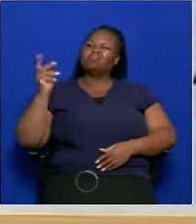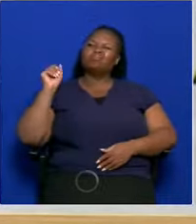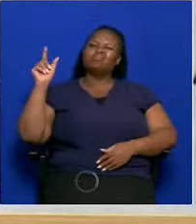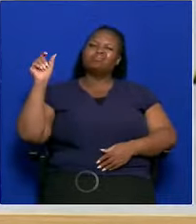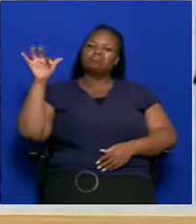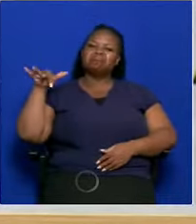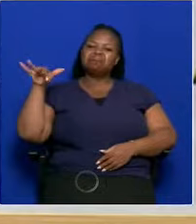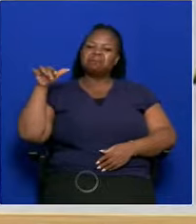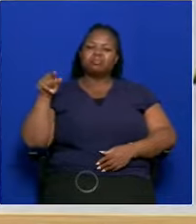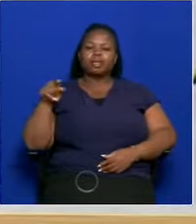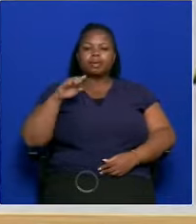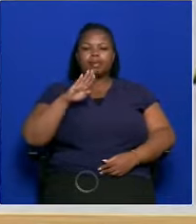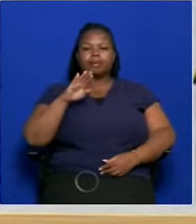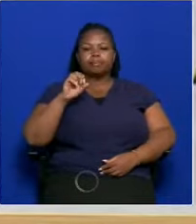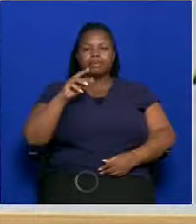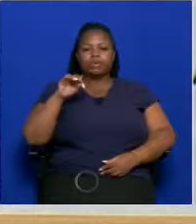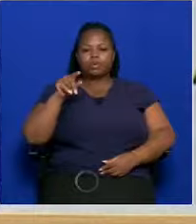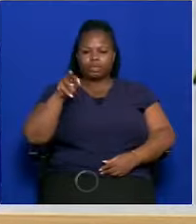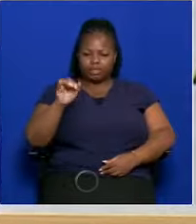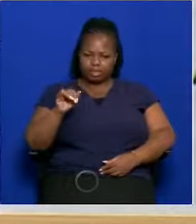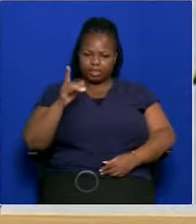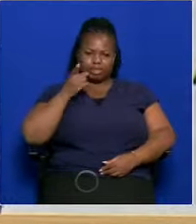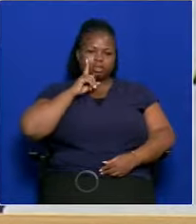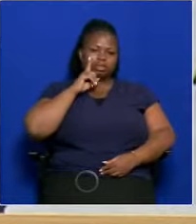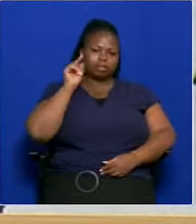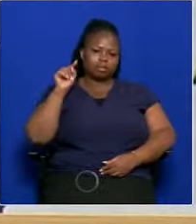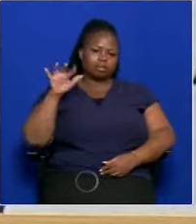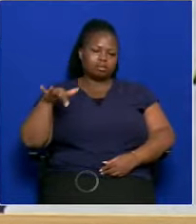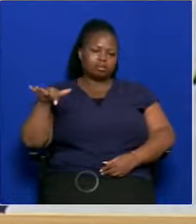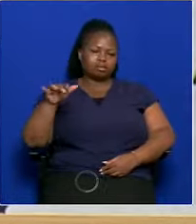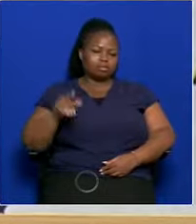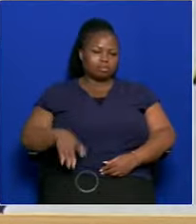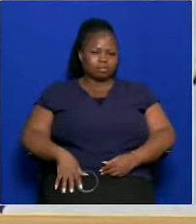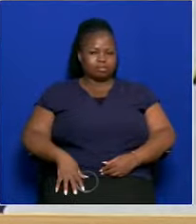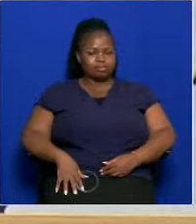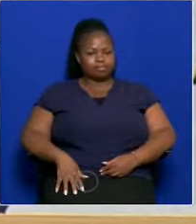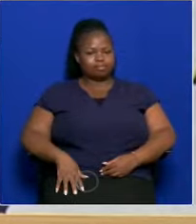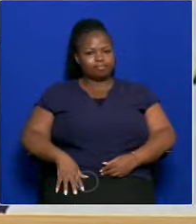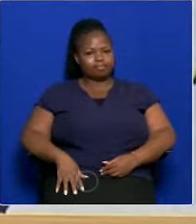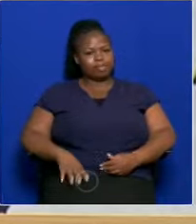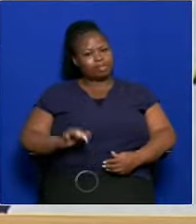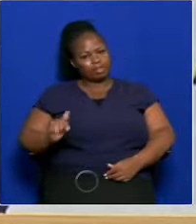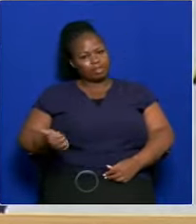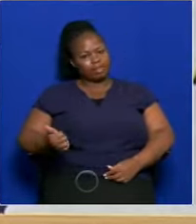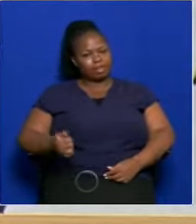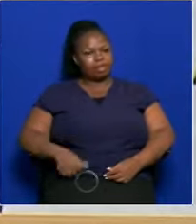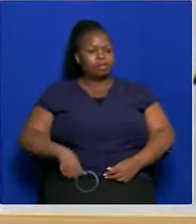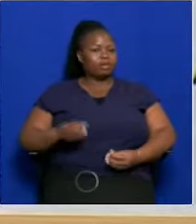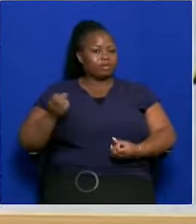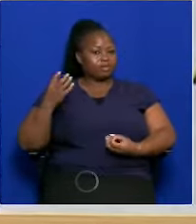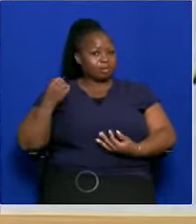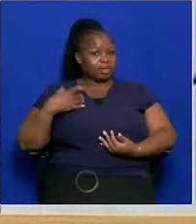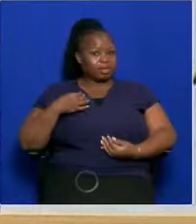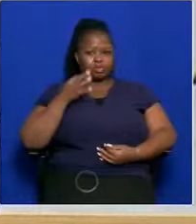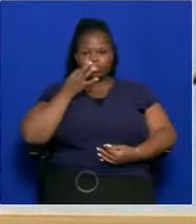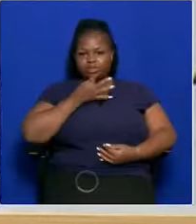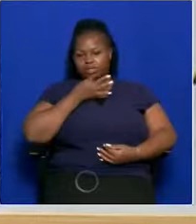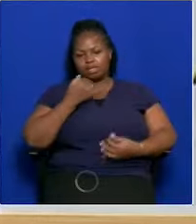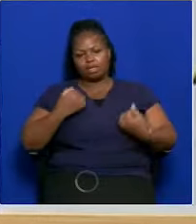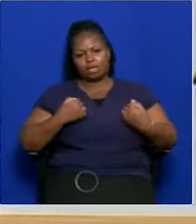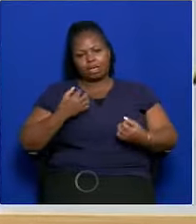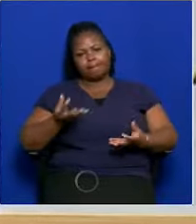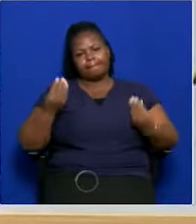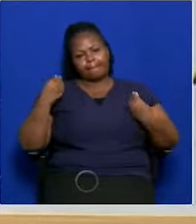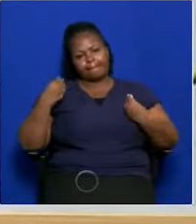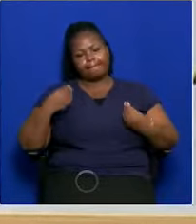then they are following up for that particular period until such time we receive the feedback to say the vehicle was recovered and